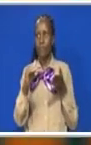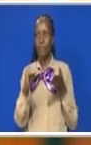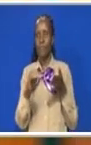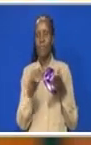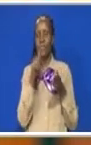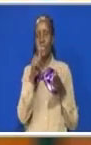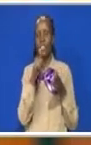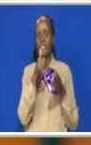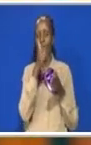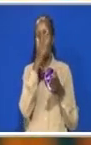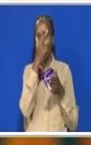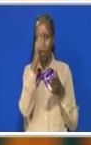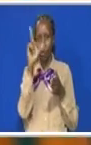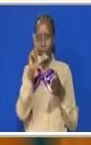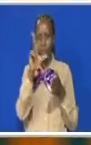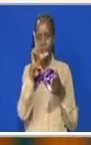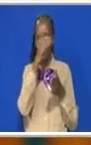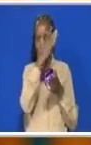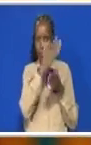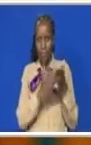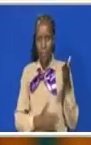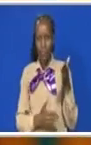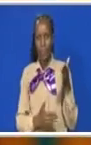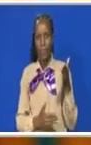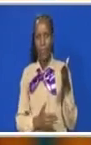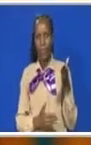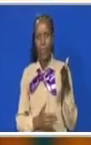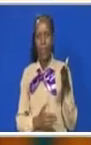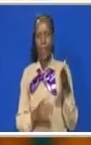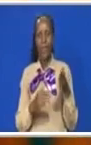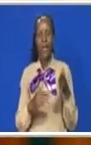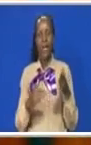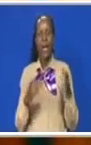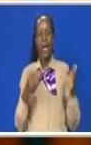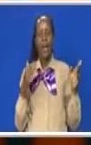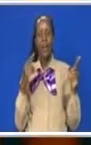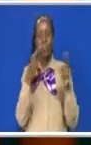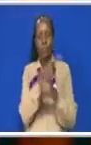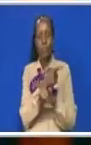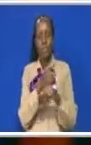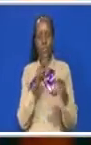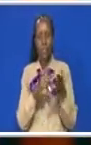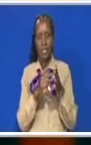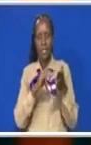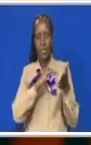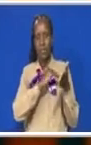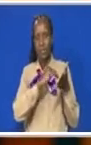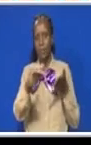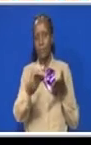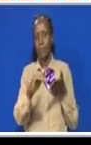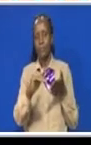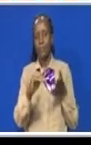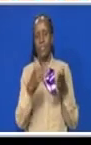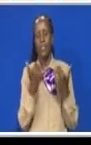is longitudinal. To cut along, longitudinal. To cut across, that is transverse. Let